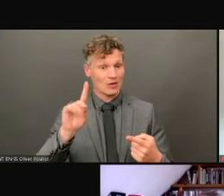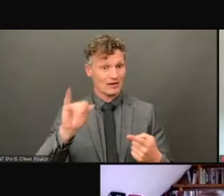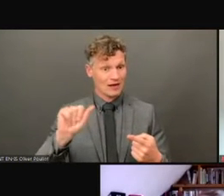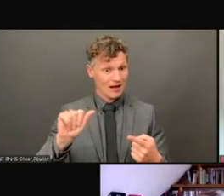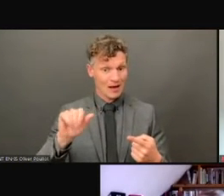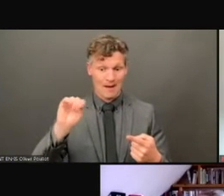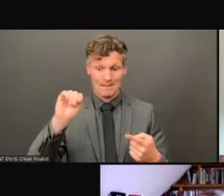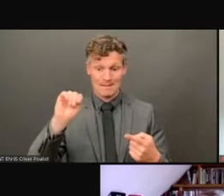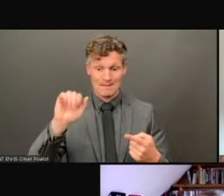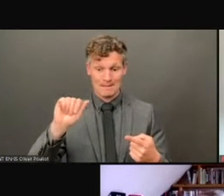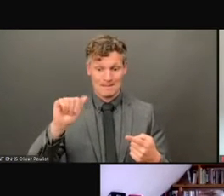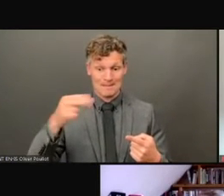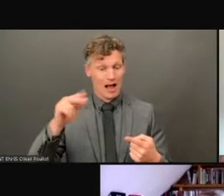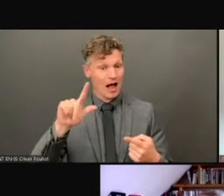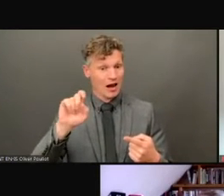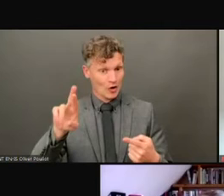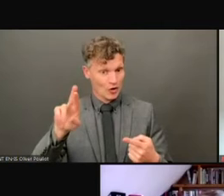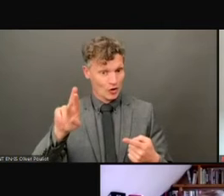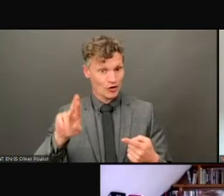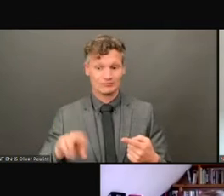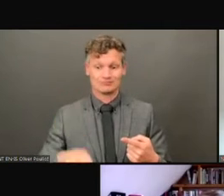fruitful discussion.